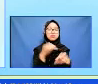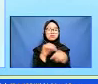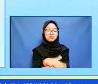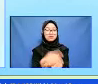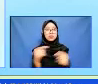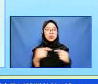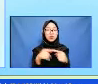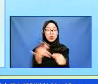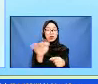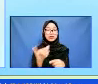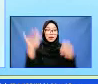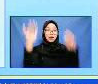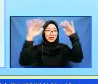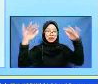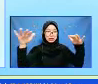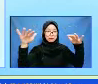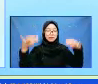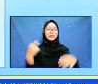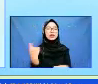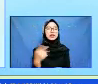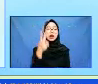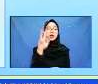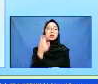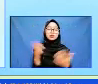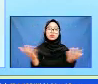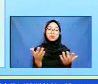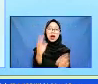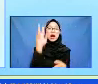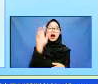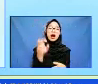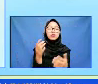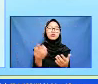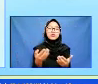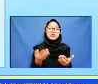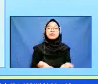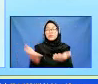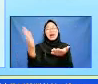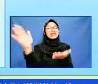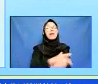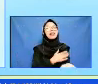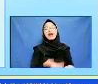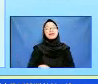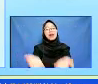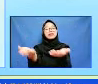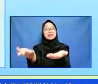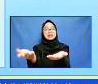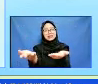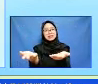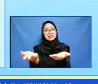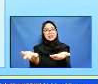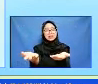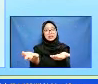opportunity to them to engage in climate related discussion and inclusive decision making process. They